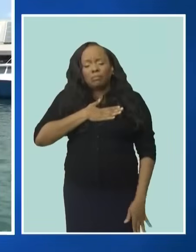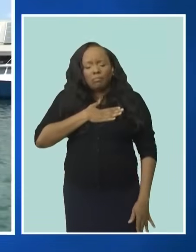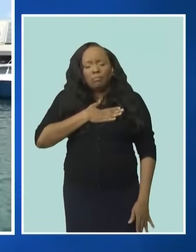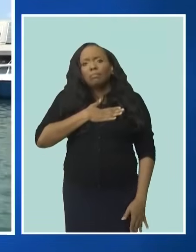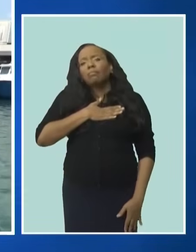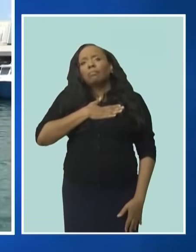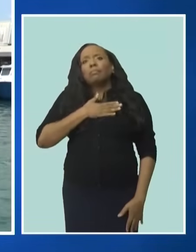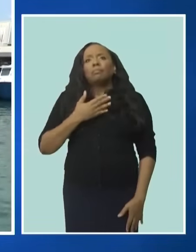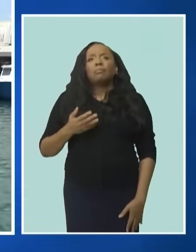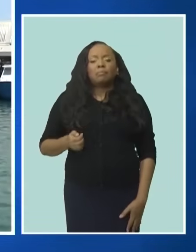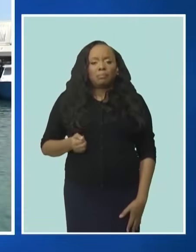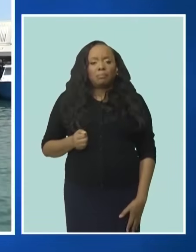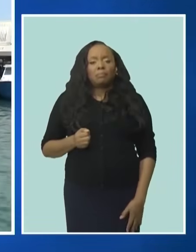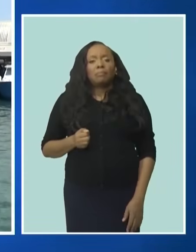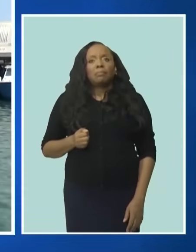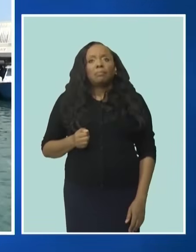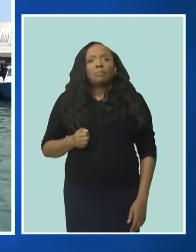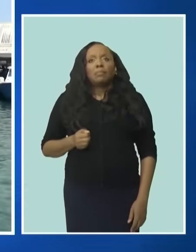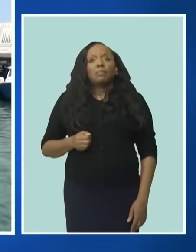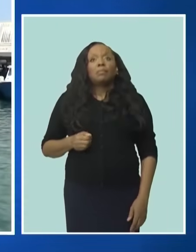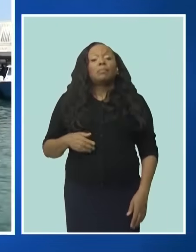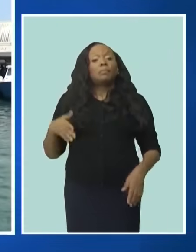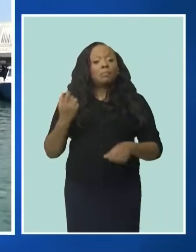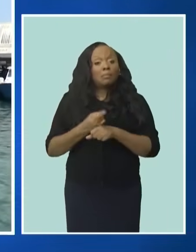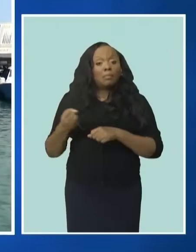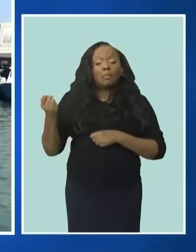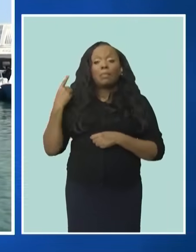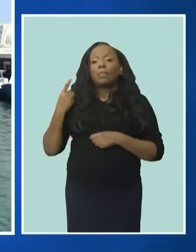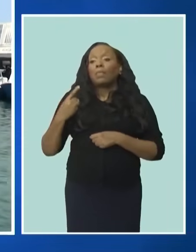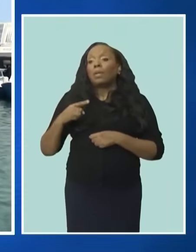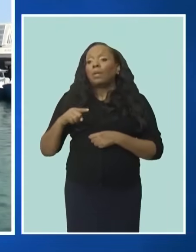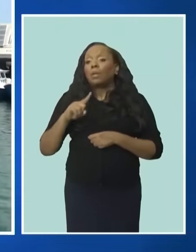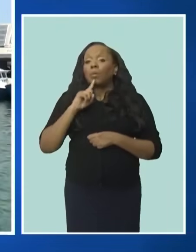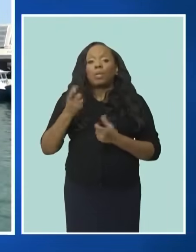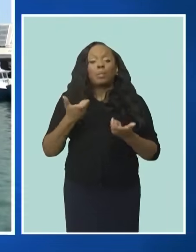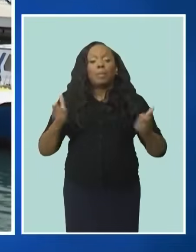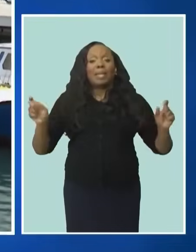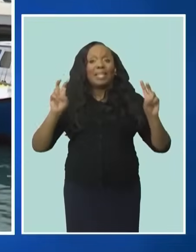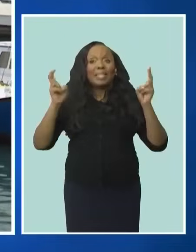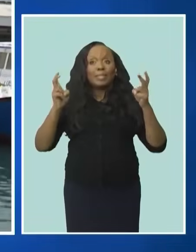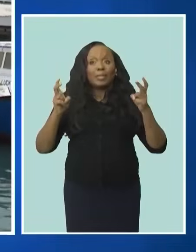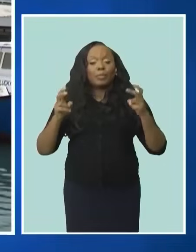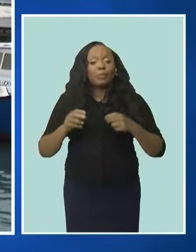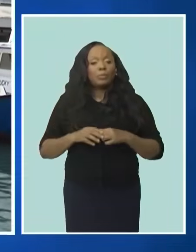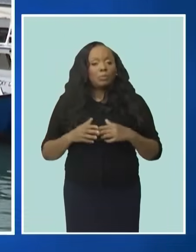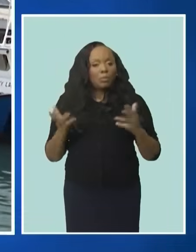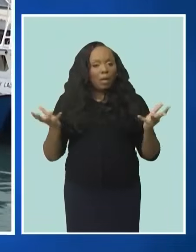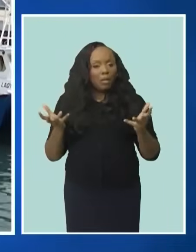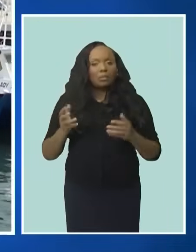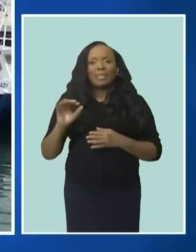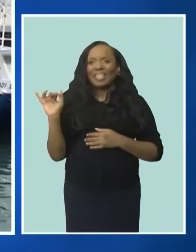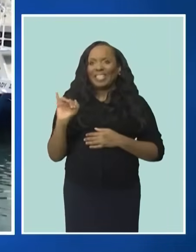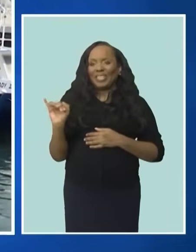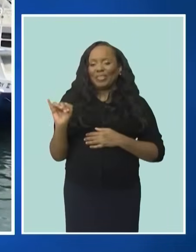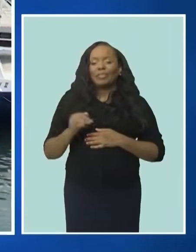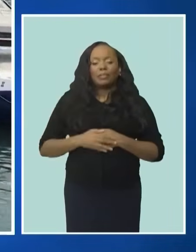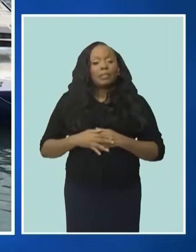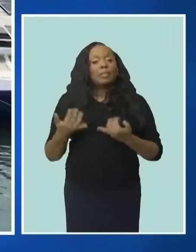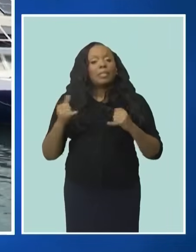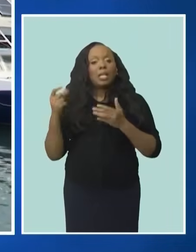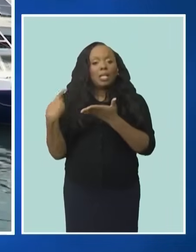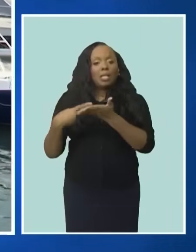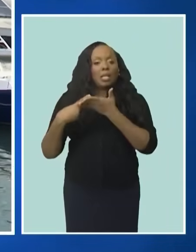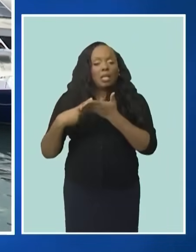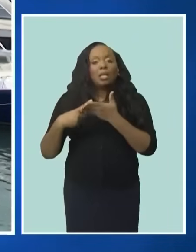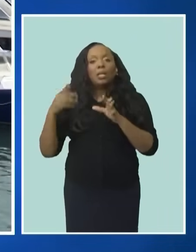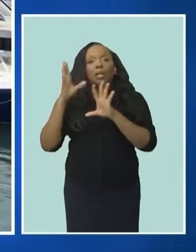the insurance of fishing vessels was a hot topic following Hurricane Beryl, it is still a matter being seriously discussed. In fact,